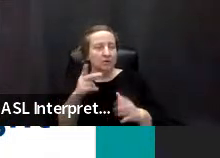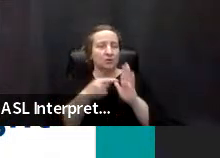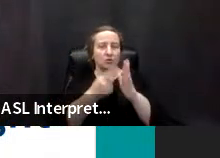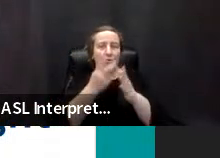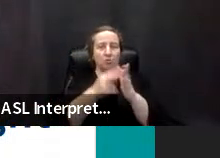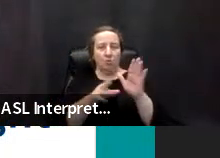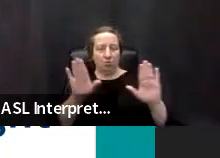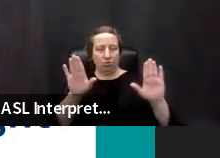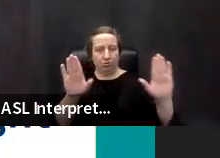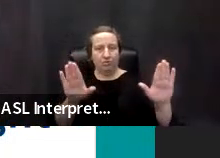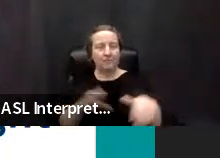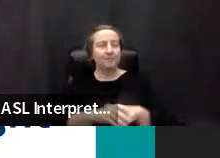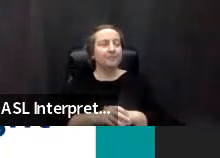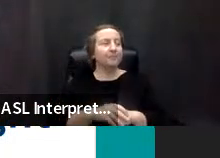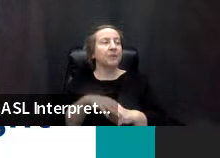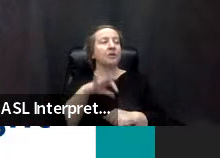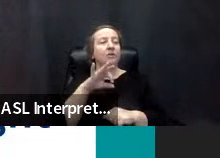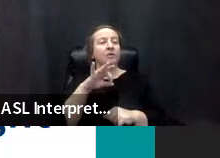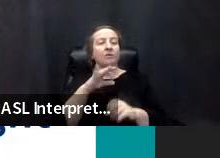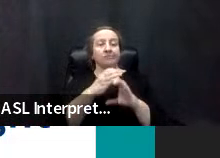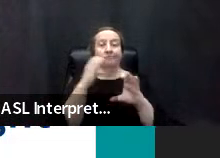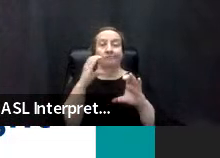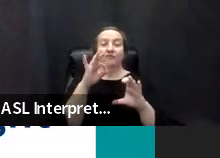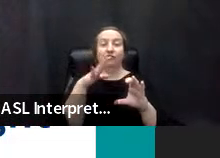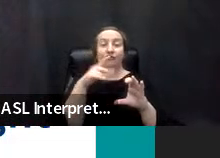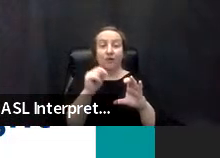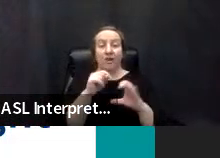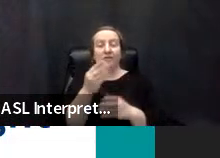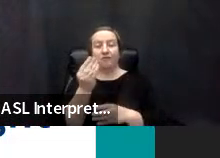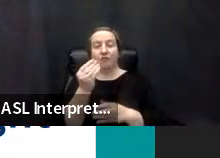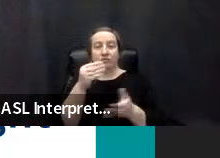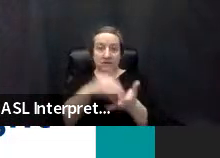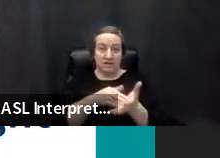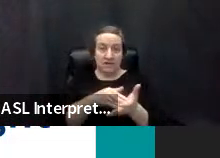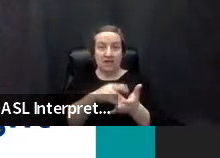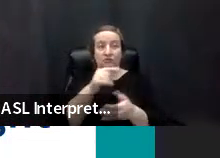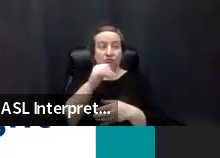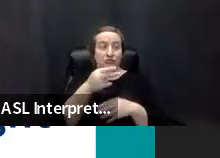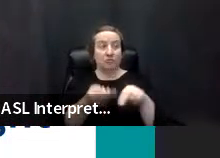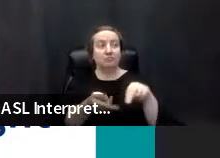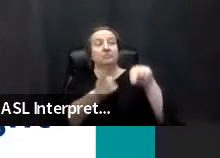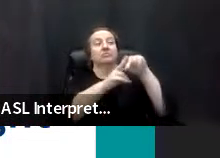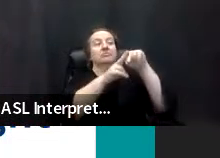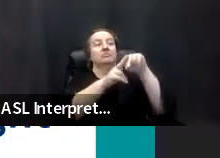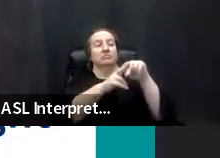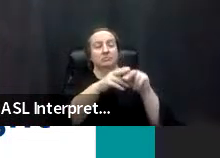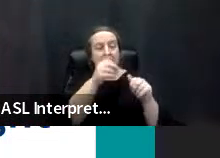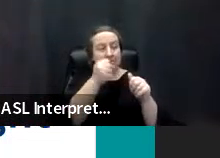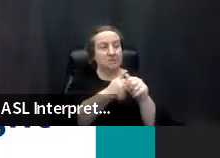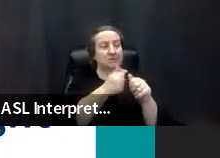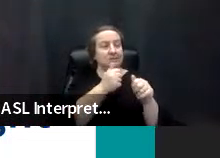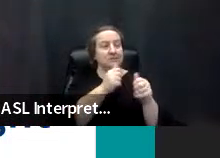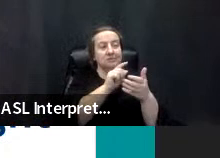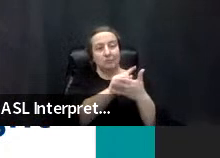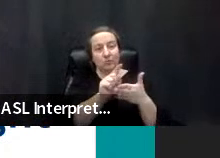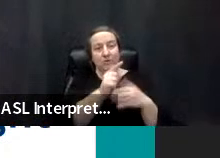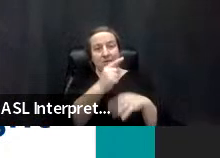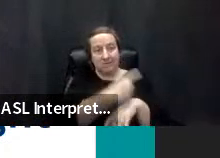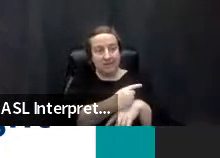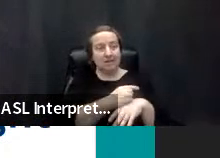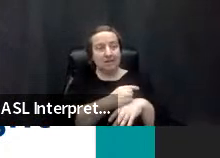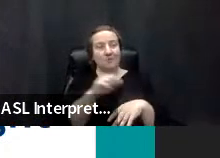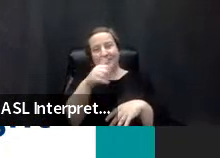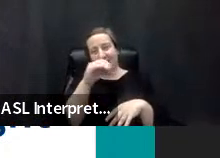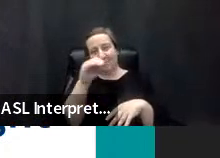bridges. So freight has increased to about 14,000 trips a weekday. So it's increased to about 10% of the daily